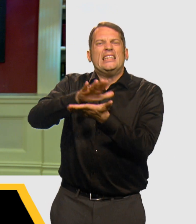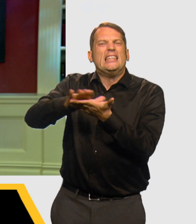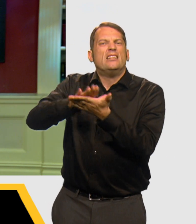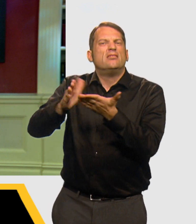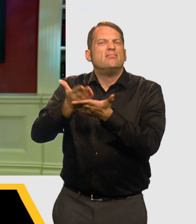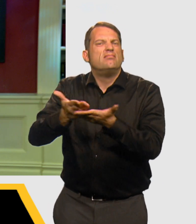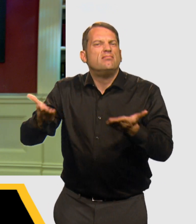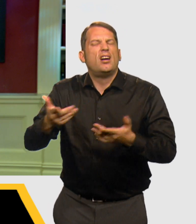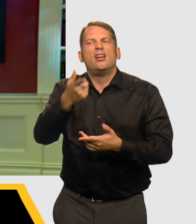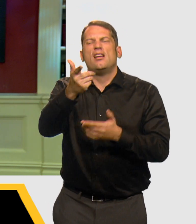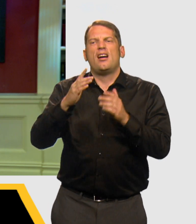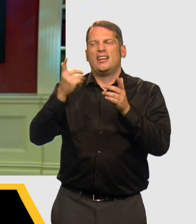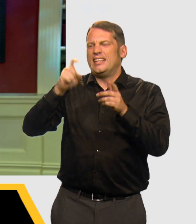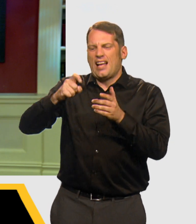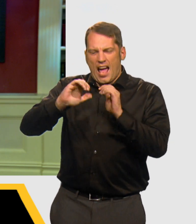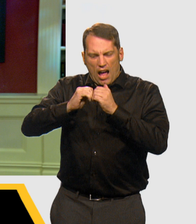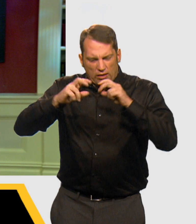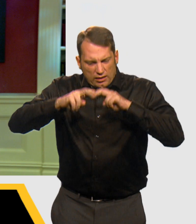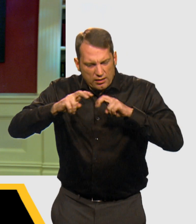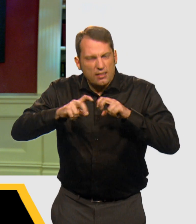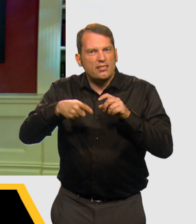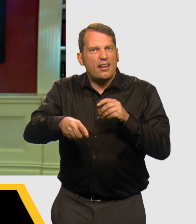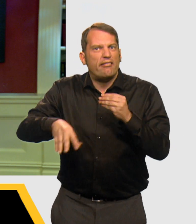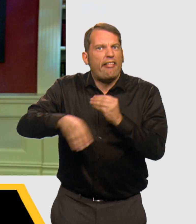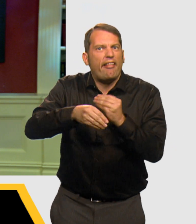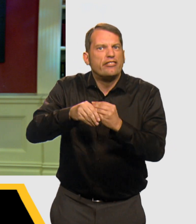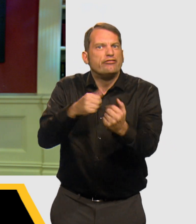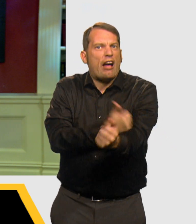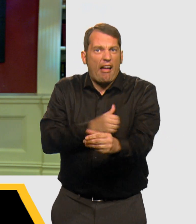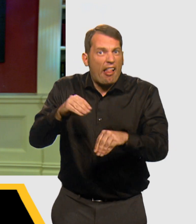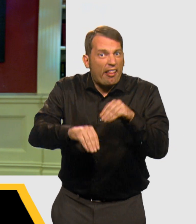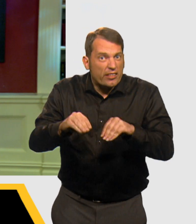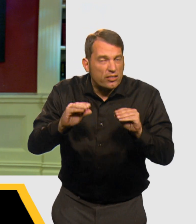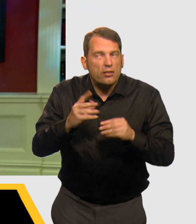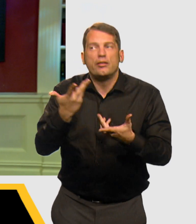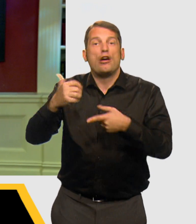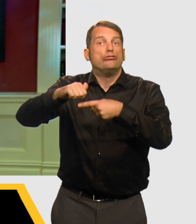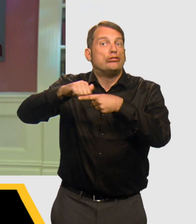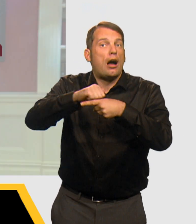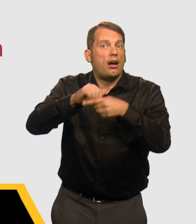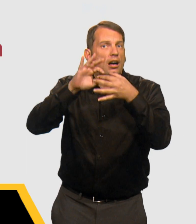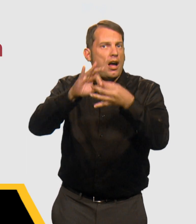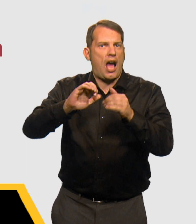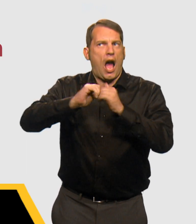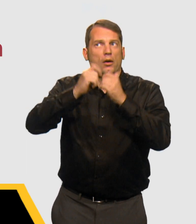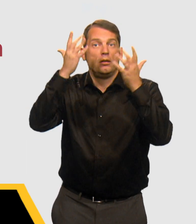drug checking supplies, and training on how to reverse an overdose using naloxone.